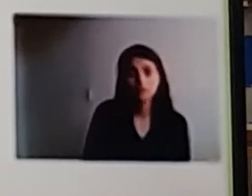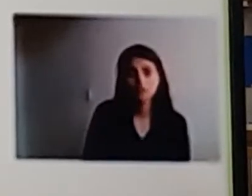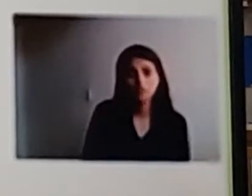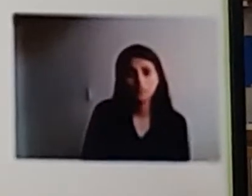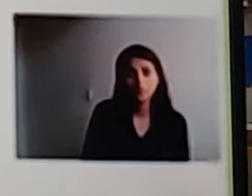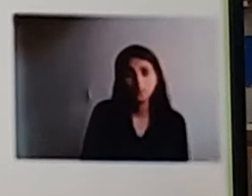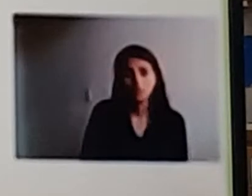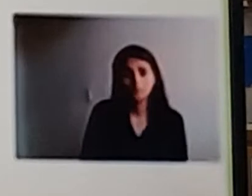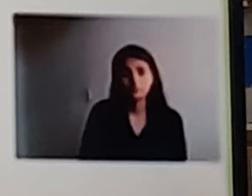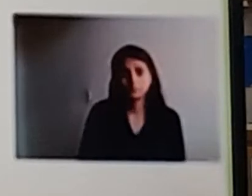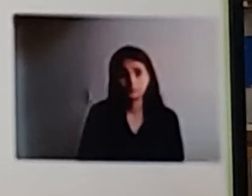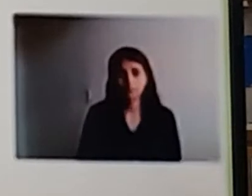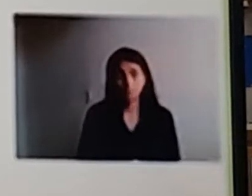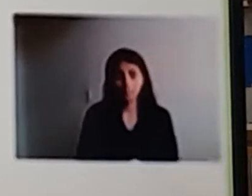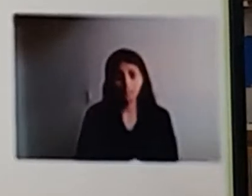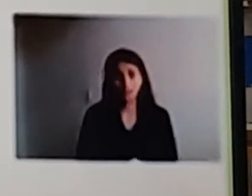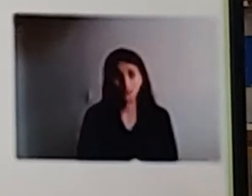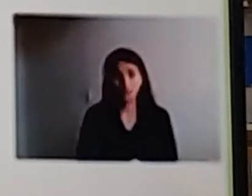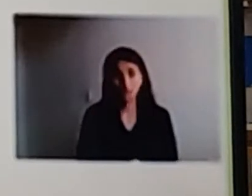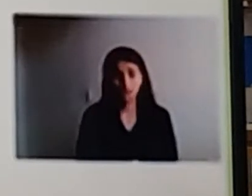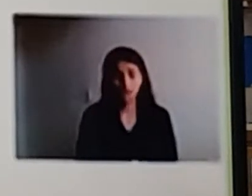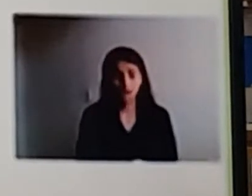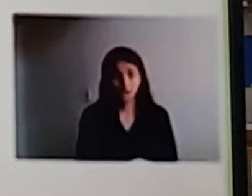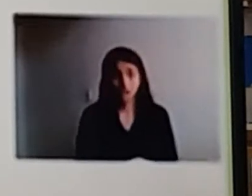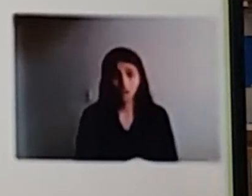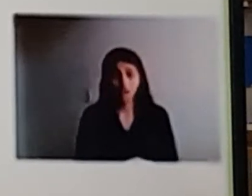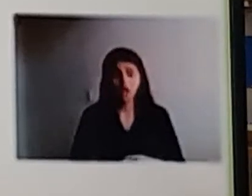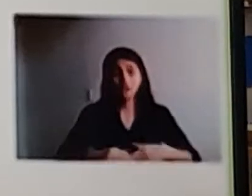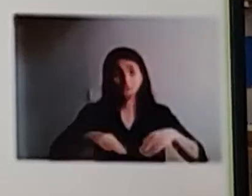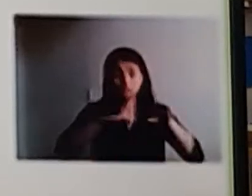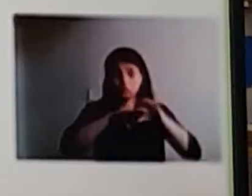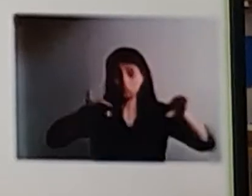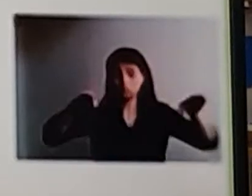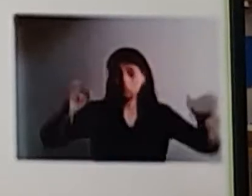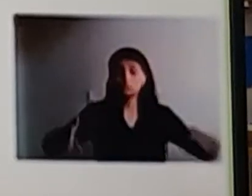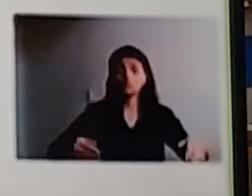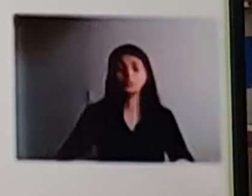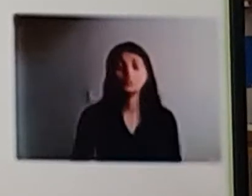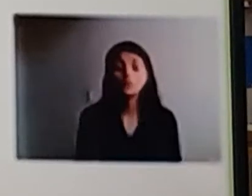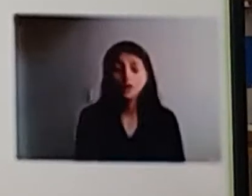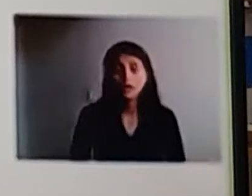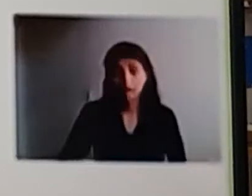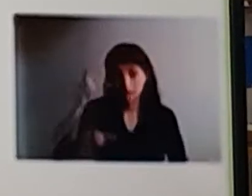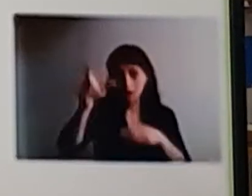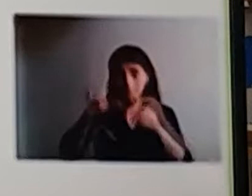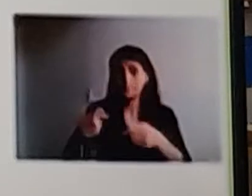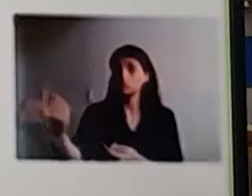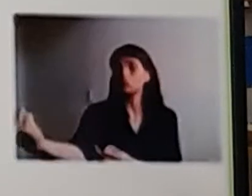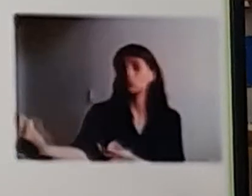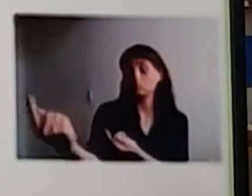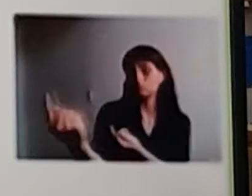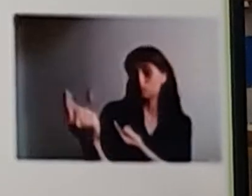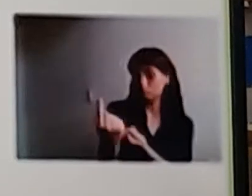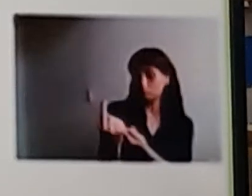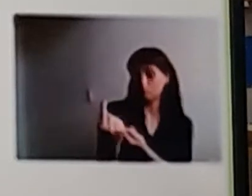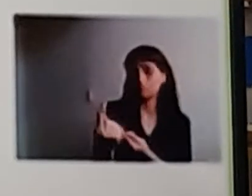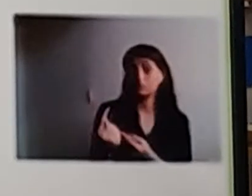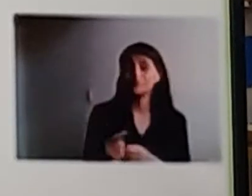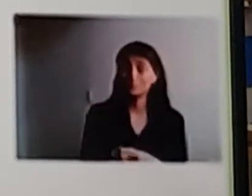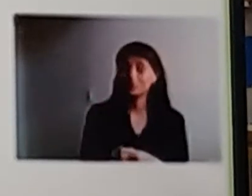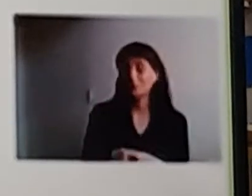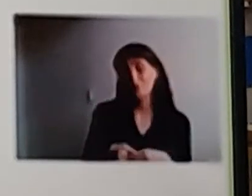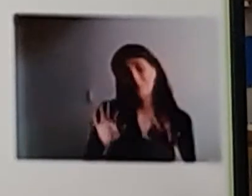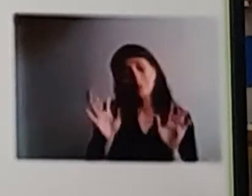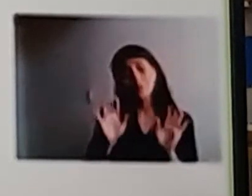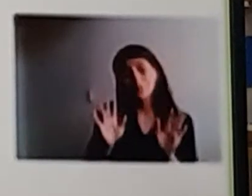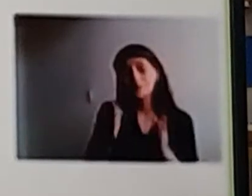talk about with the reception man, or can sign a paper or anything he needs. So the height should be not more